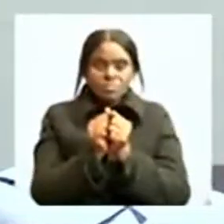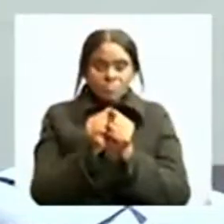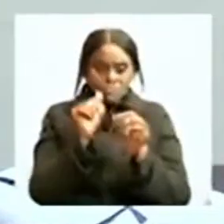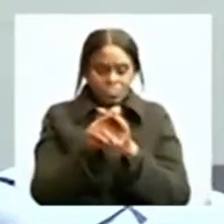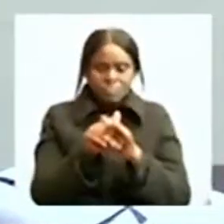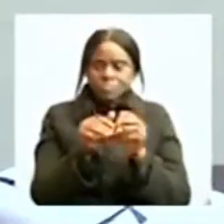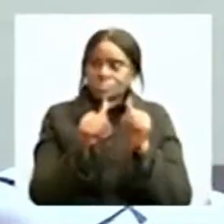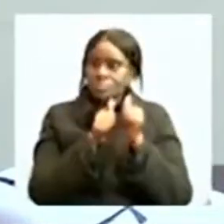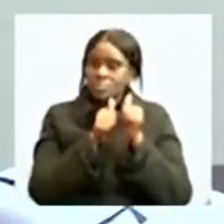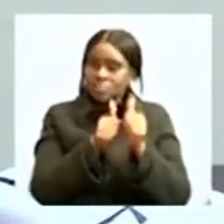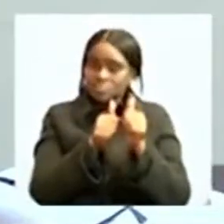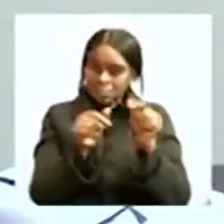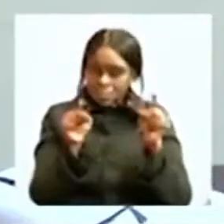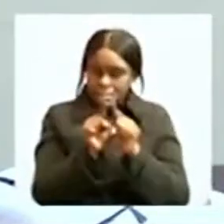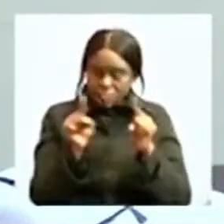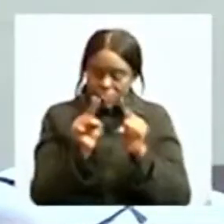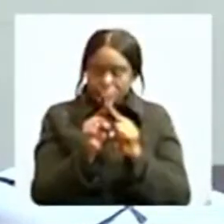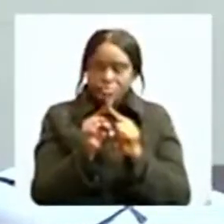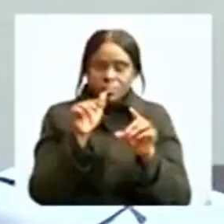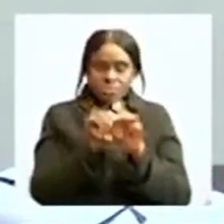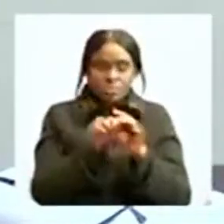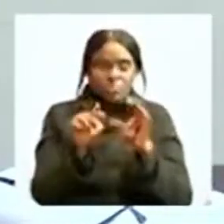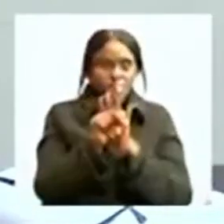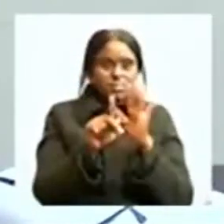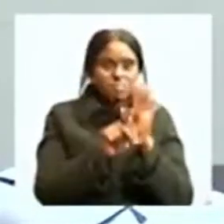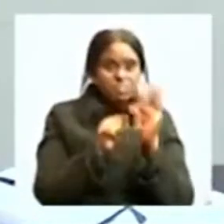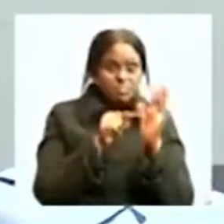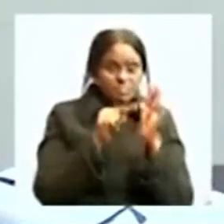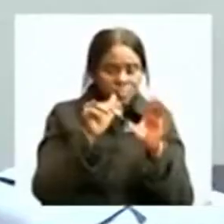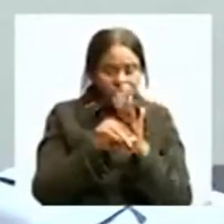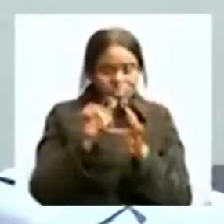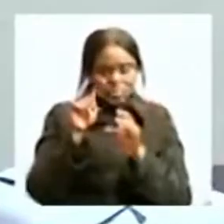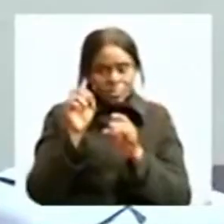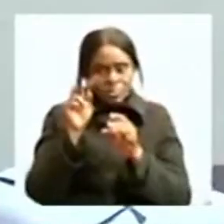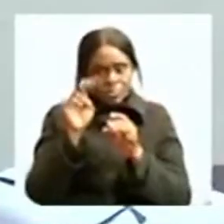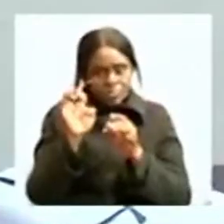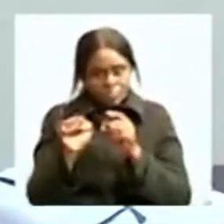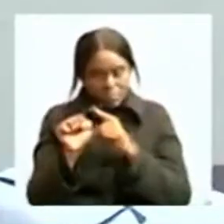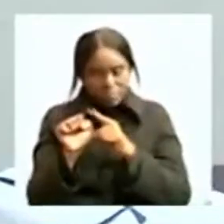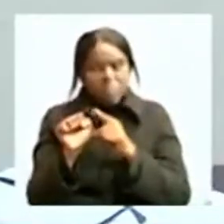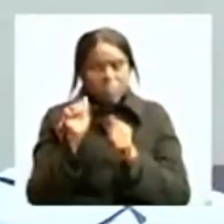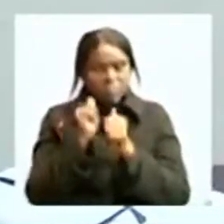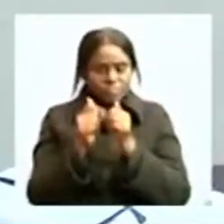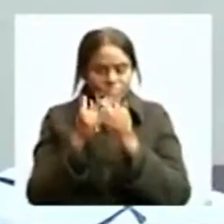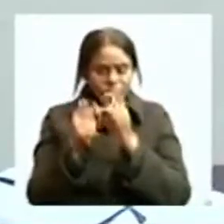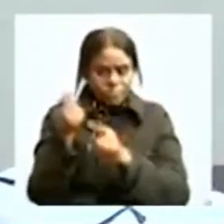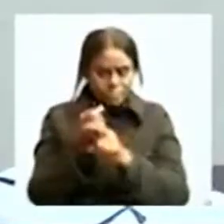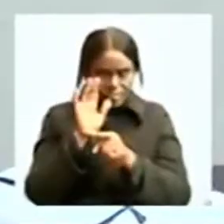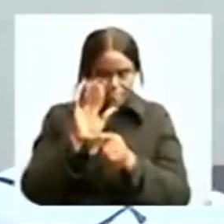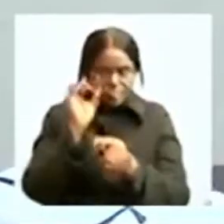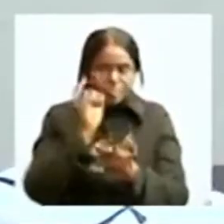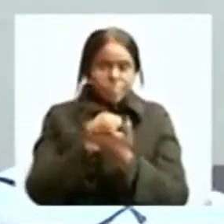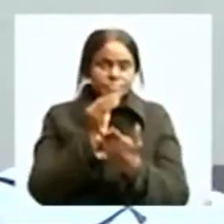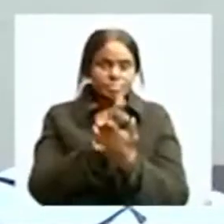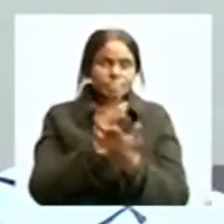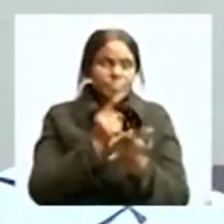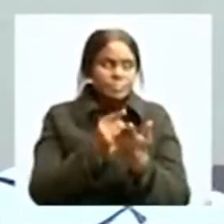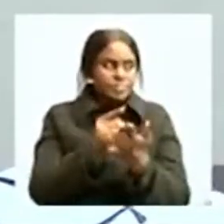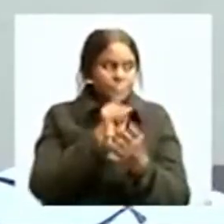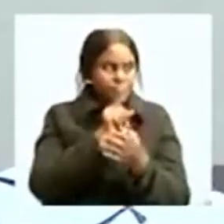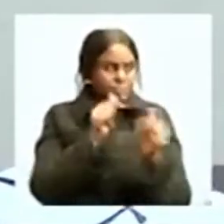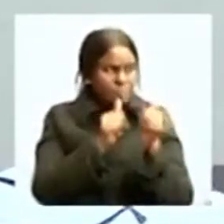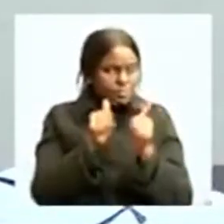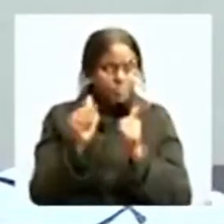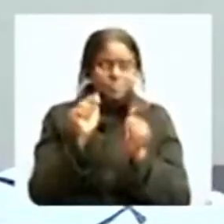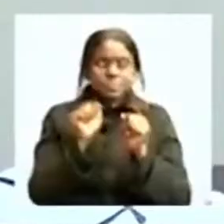the tune, in the policy, in the tone, that is coming from your office, actions